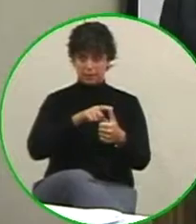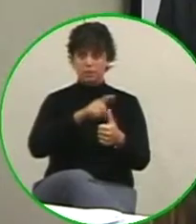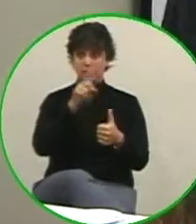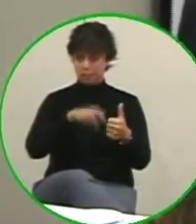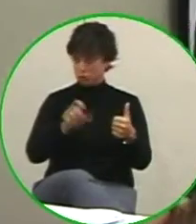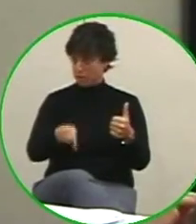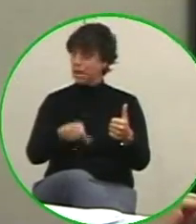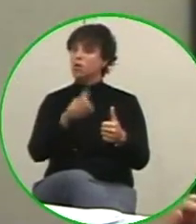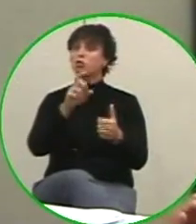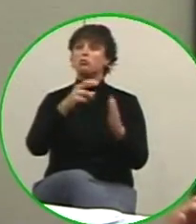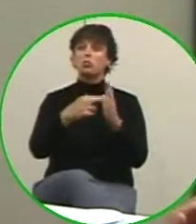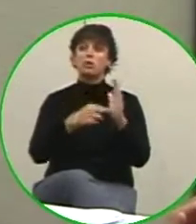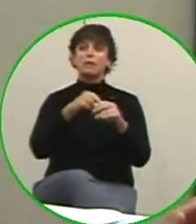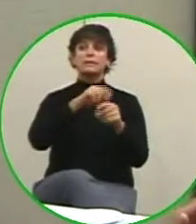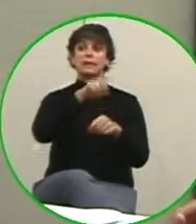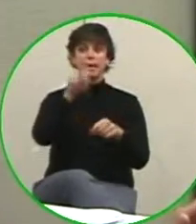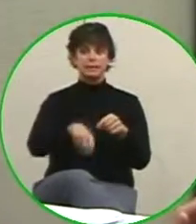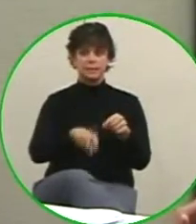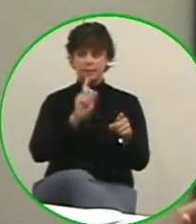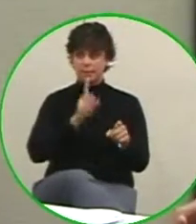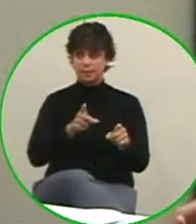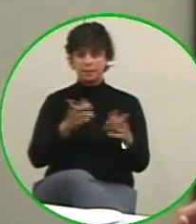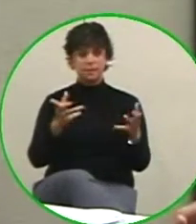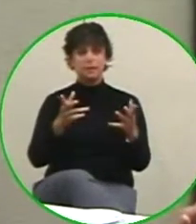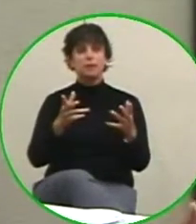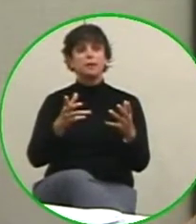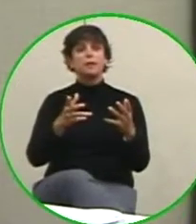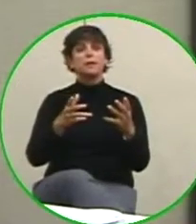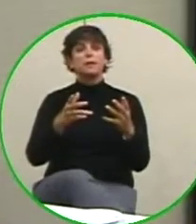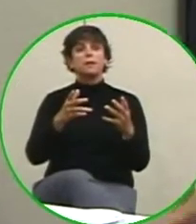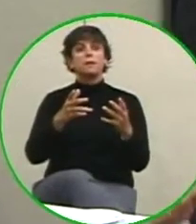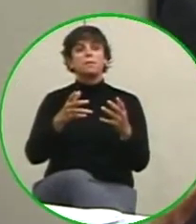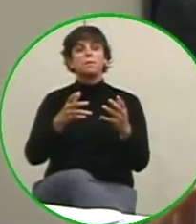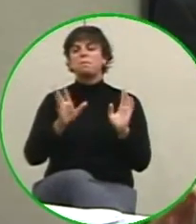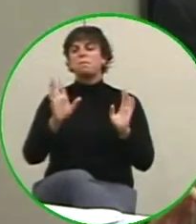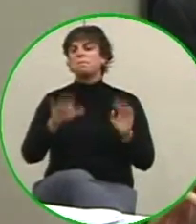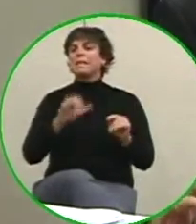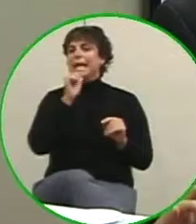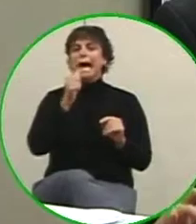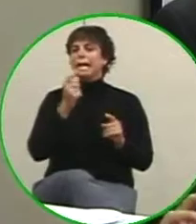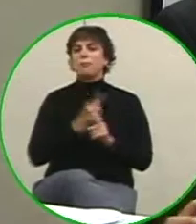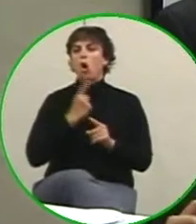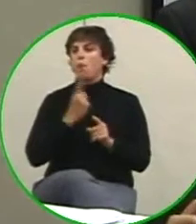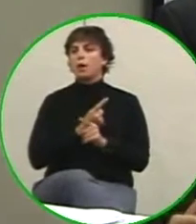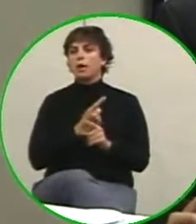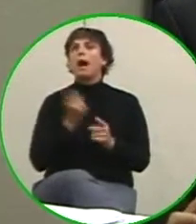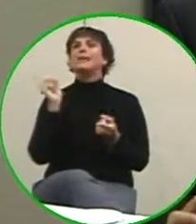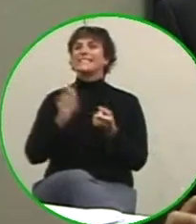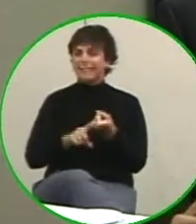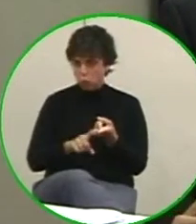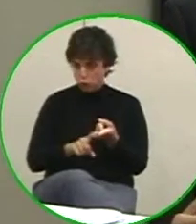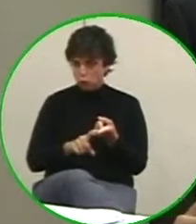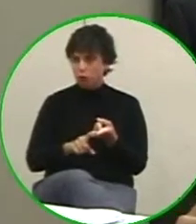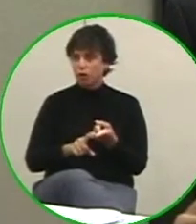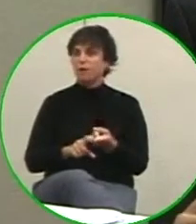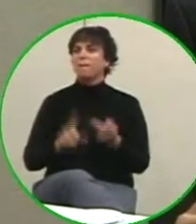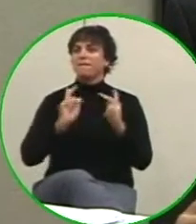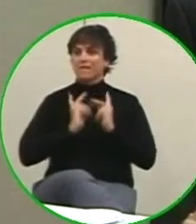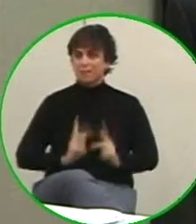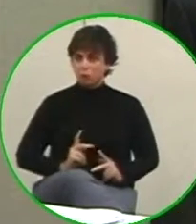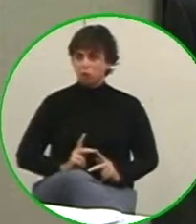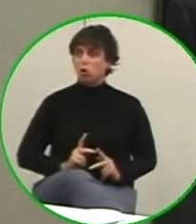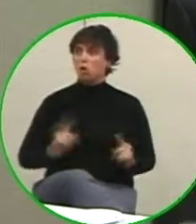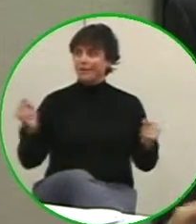Texas, the rule in Texas is it's not inappropriate until the physical